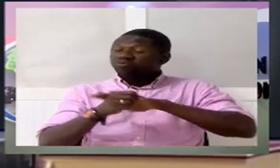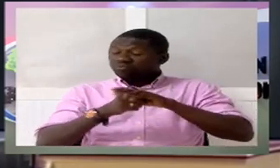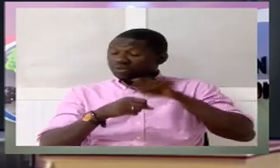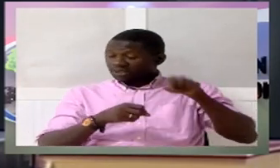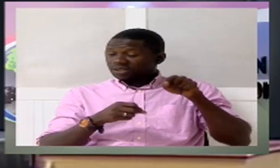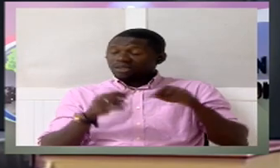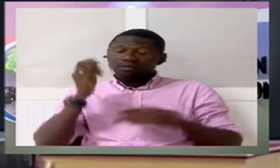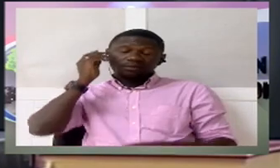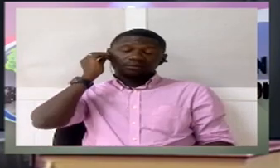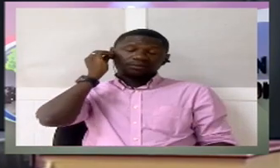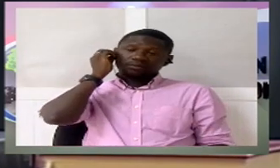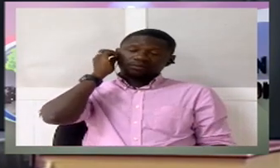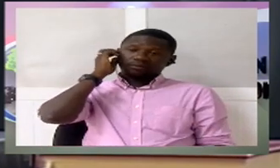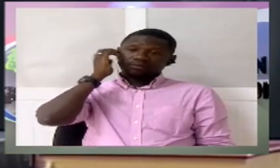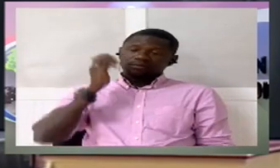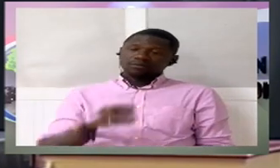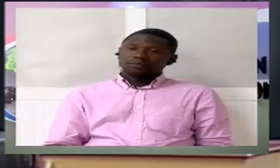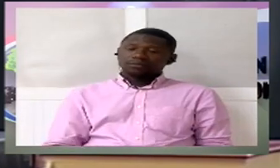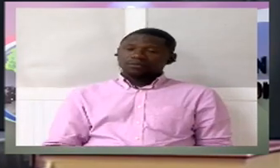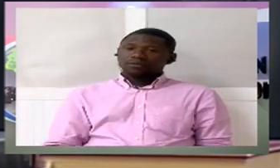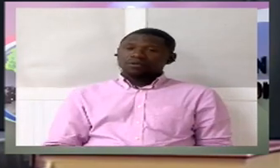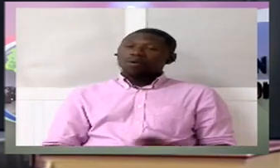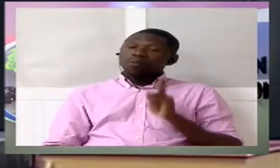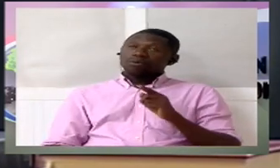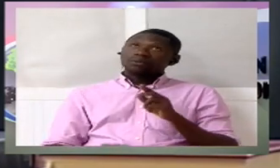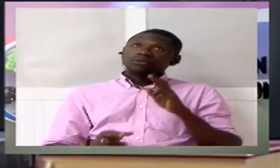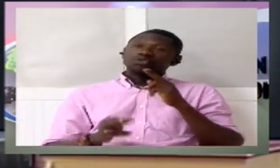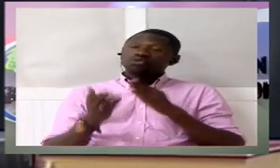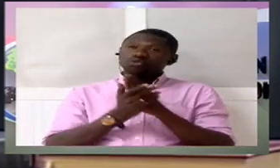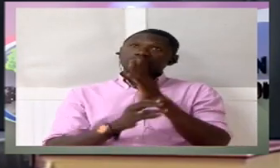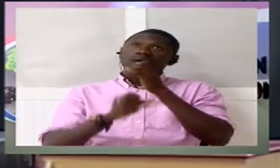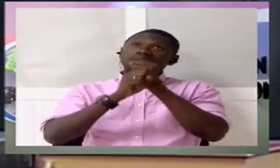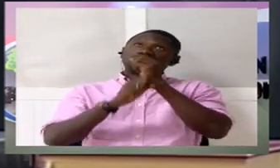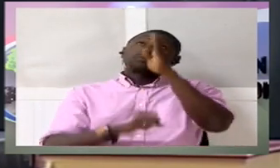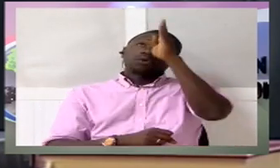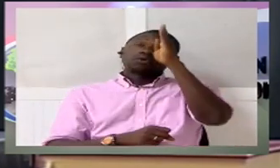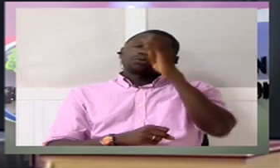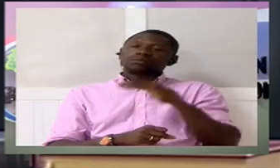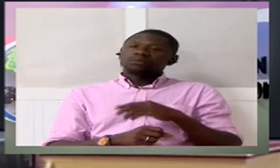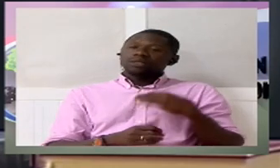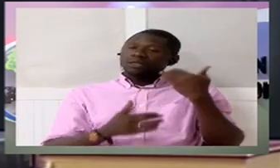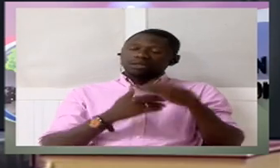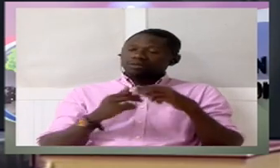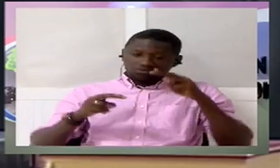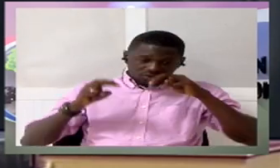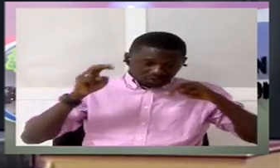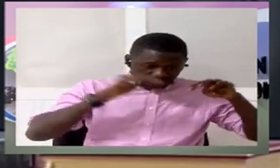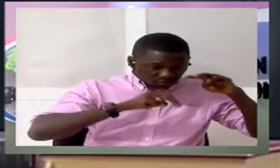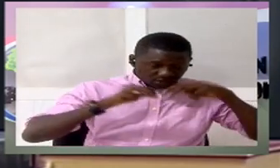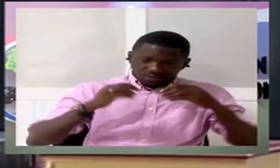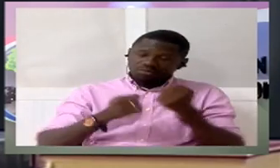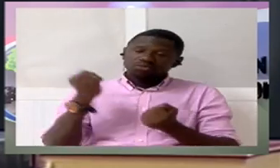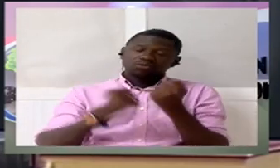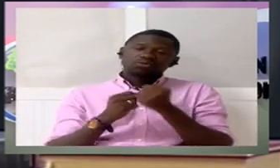The whole vehicle was full with documents, the briefcase. But through the help of God, they did not open the